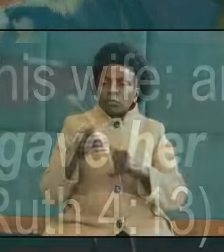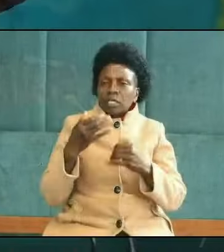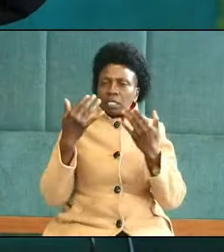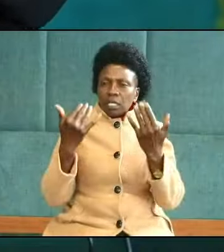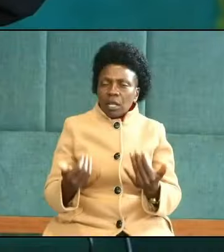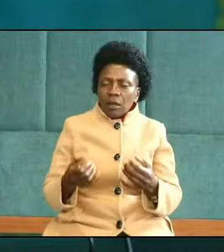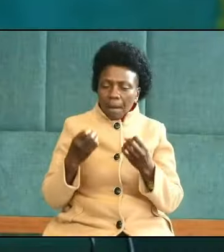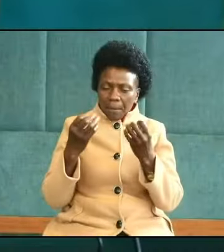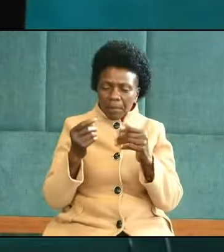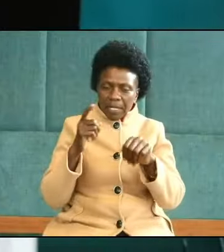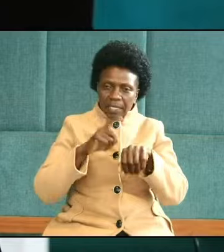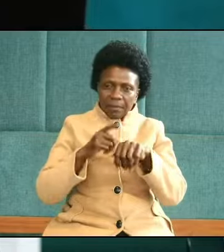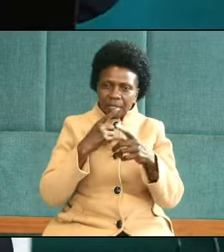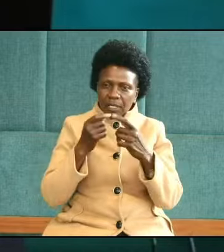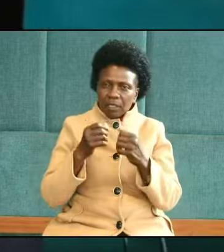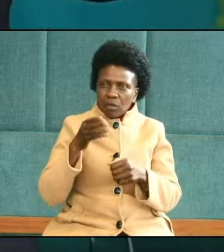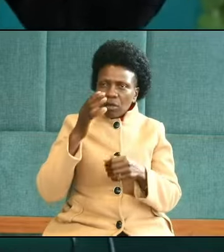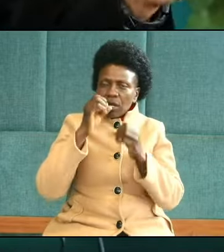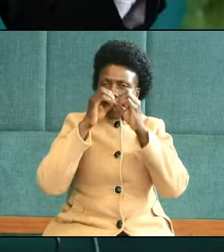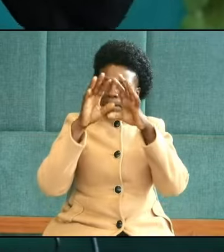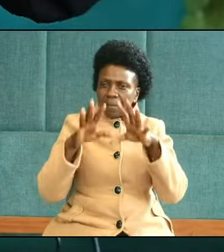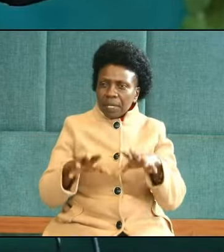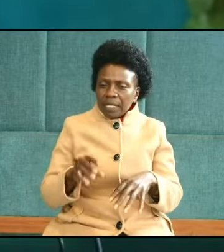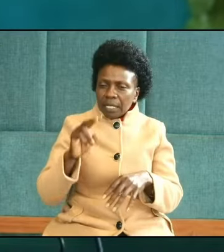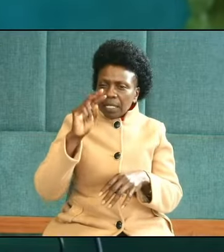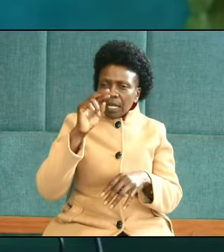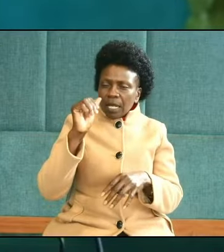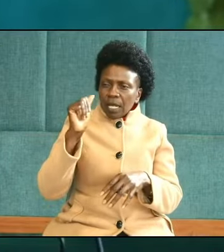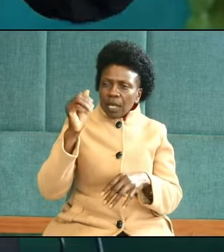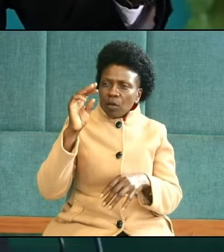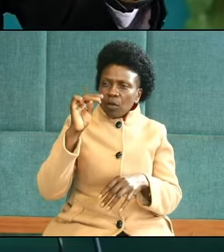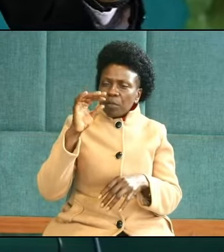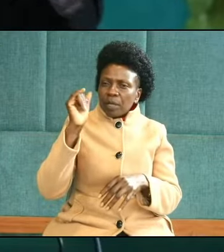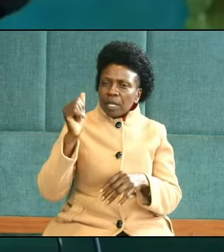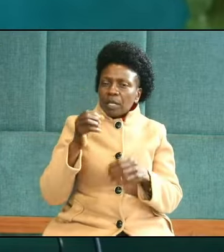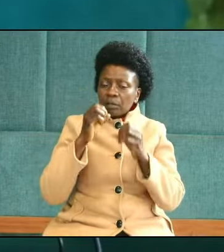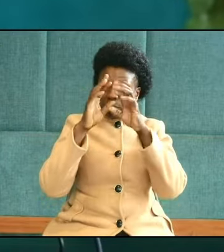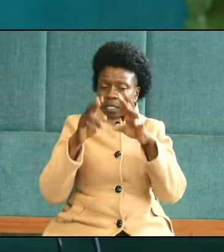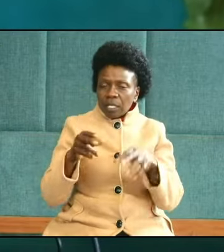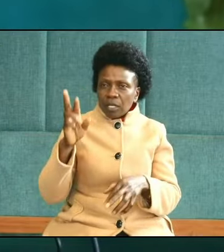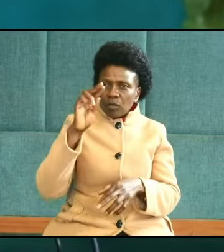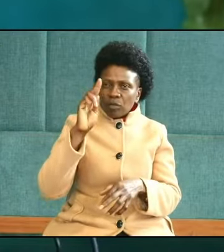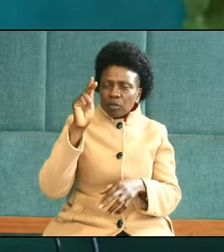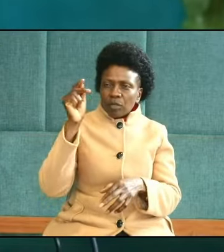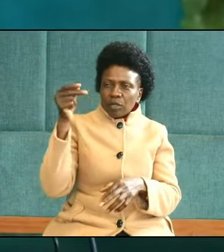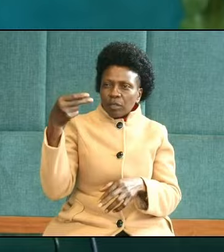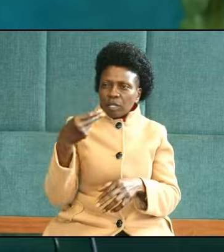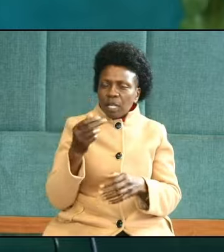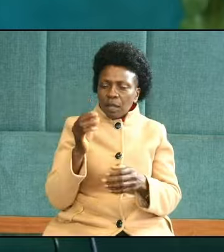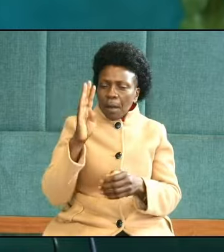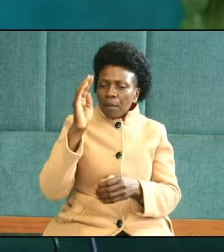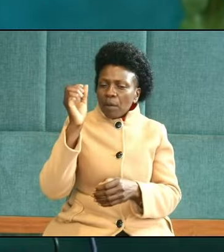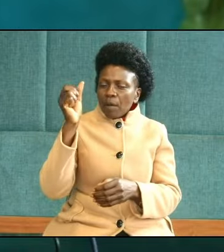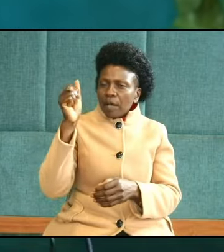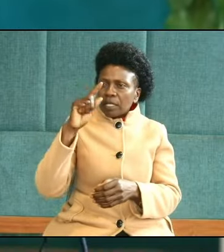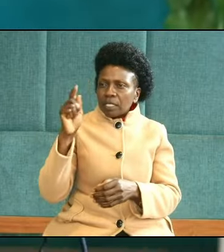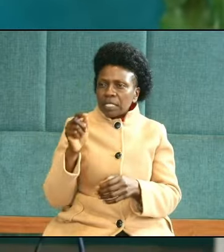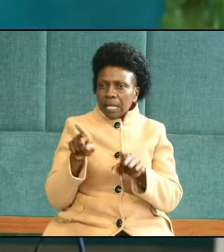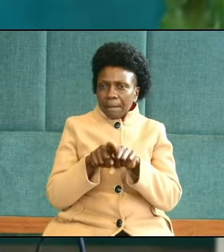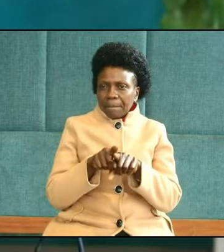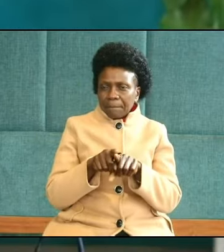and many times you say, oh, God has blessed Naomi, I mean, God has blessed Ruth and Boaz, yes, yes, but notice what the women